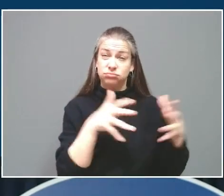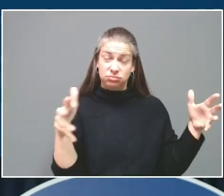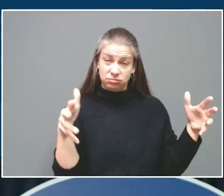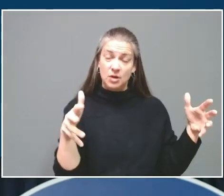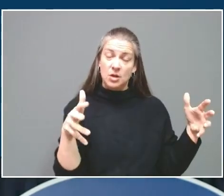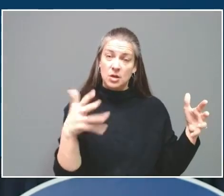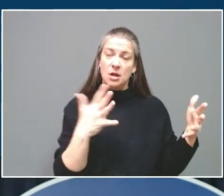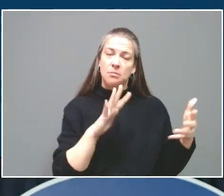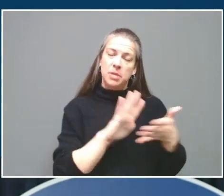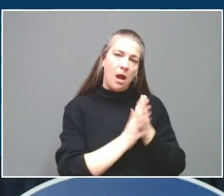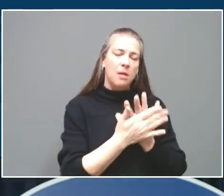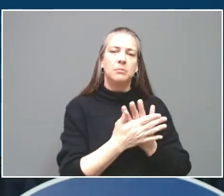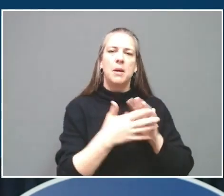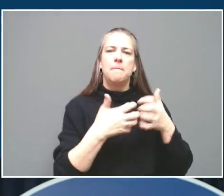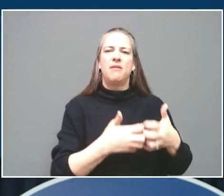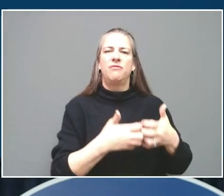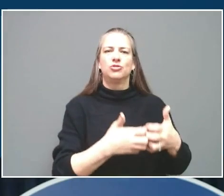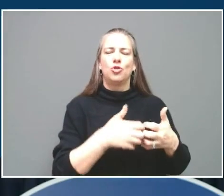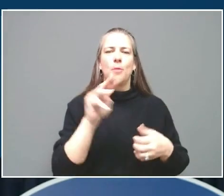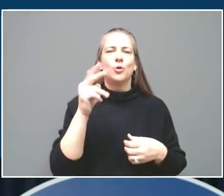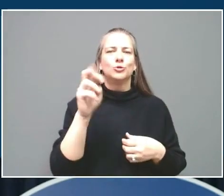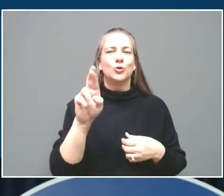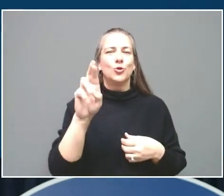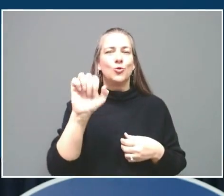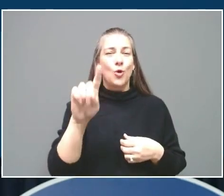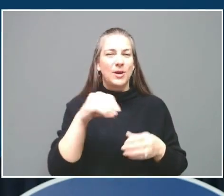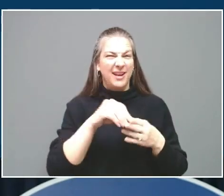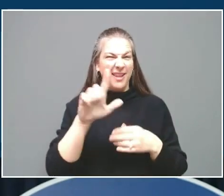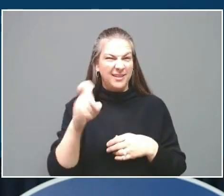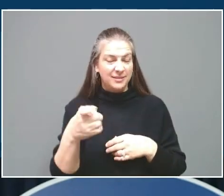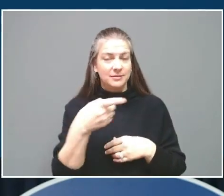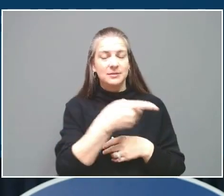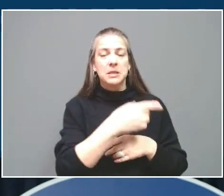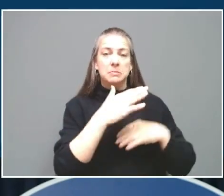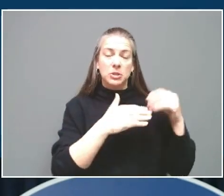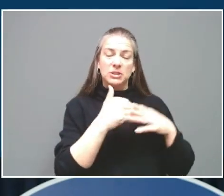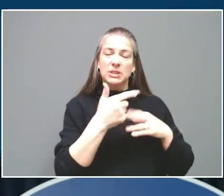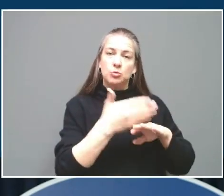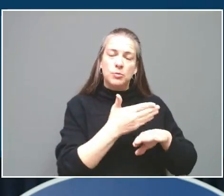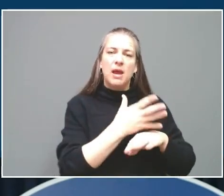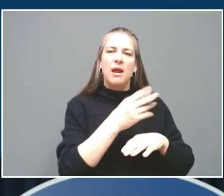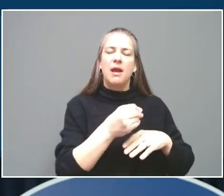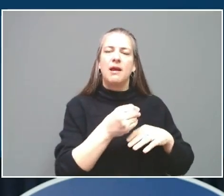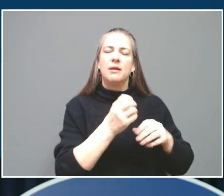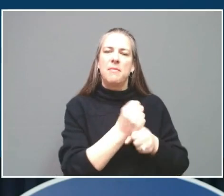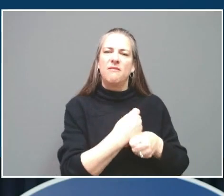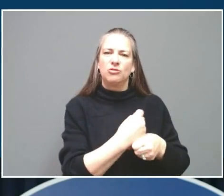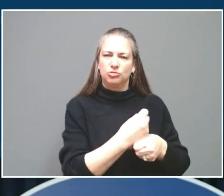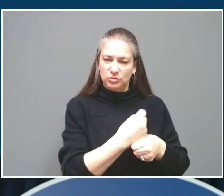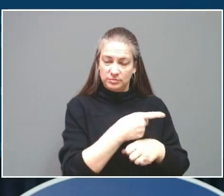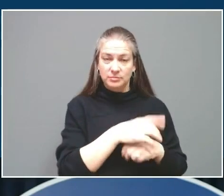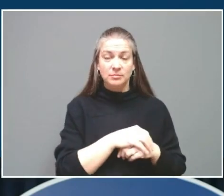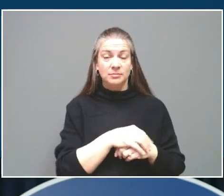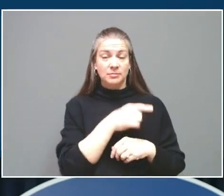Road in Lexington. It includes building improvements and manufacturing equipment. With Lexington established as Neogen's animal